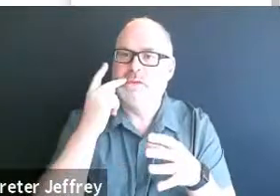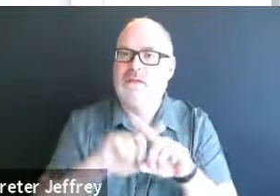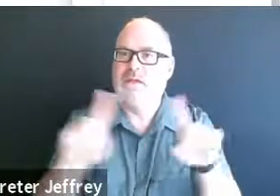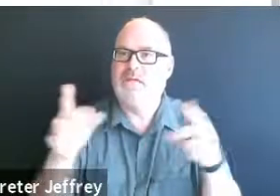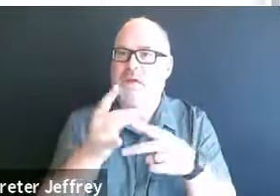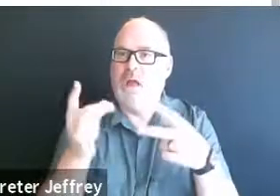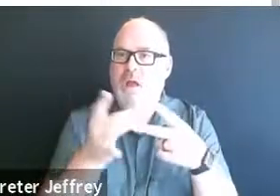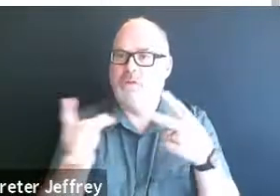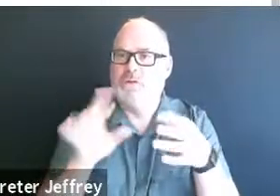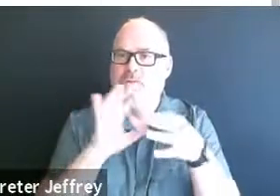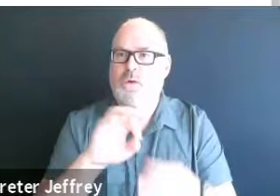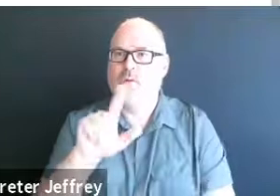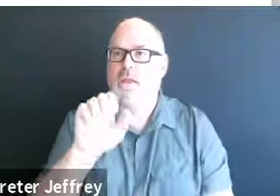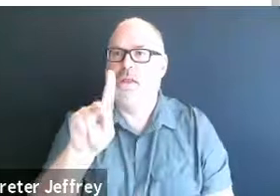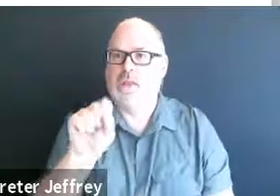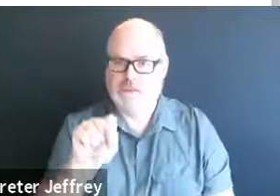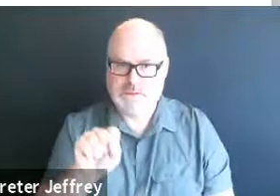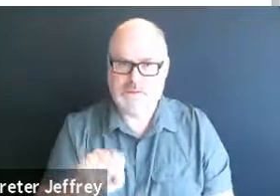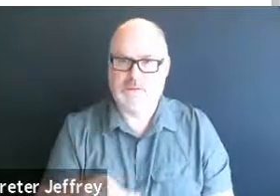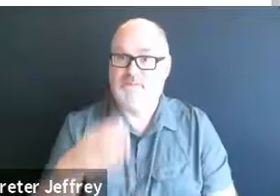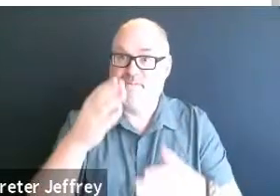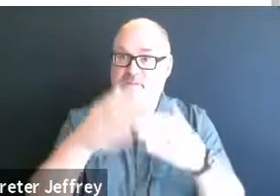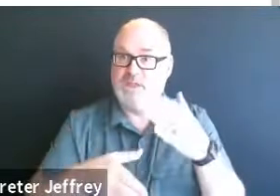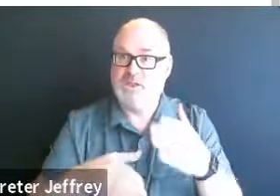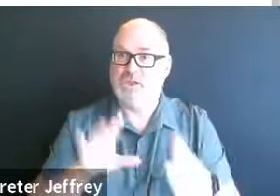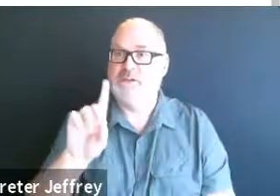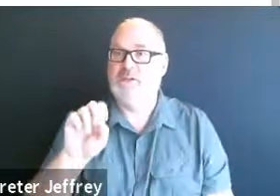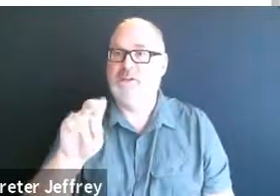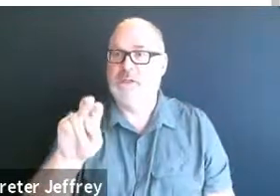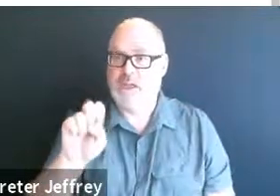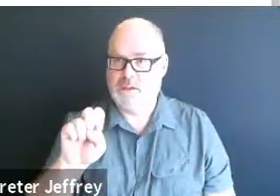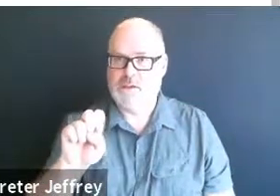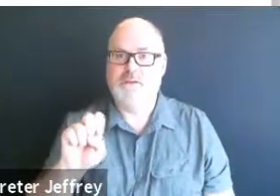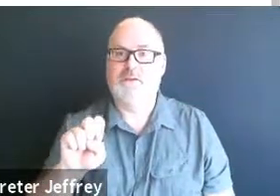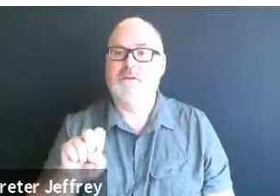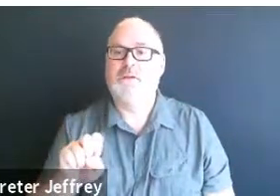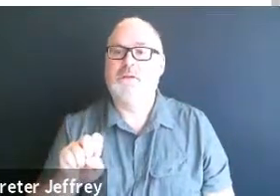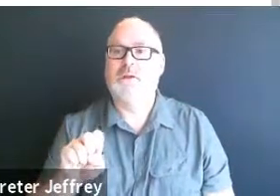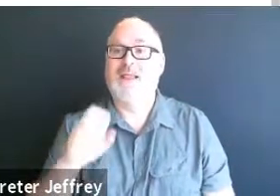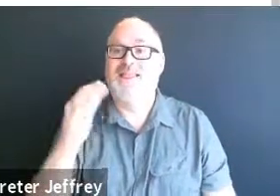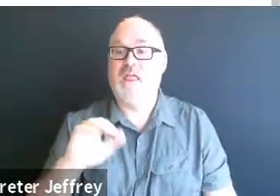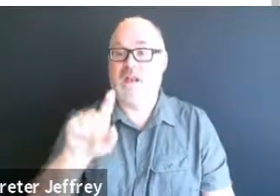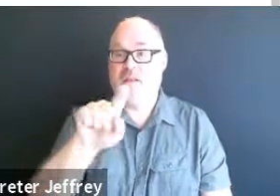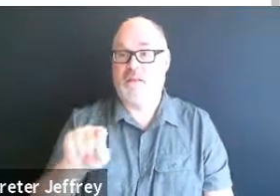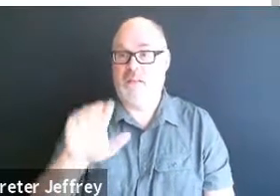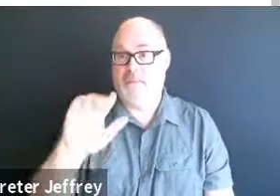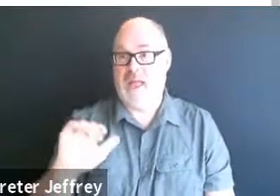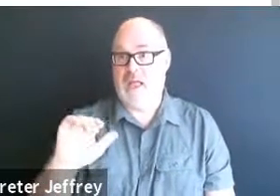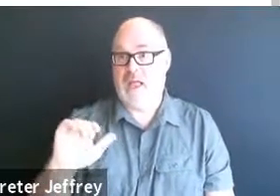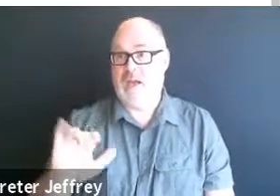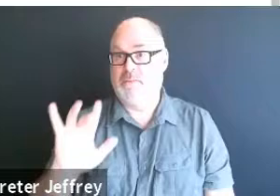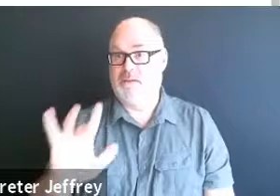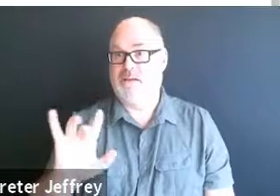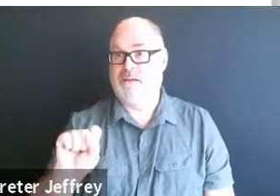options. So I hit done, and then I go down and hit save.